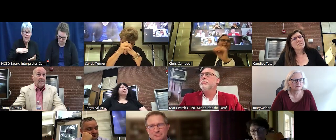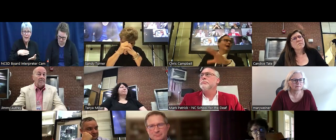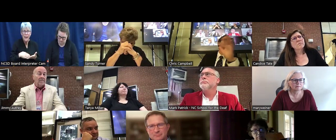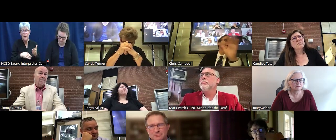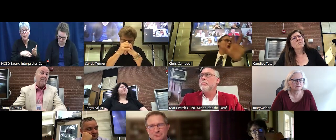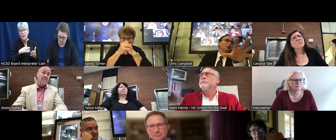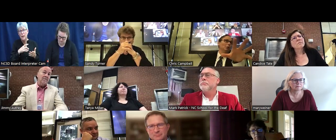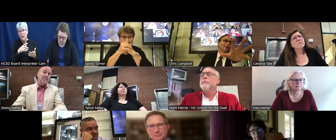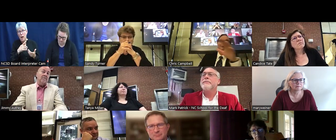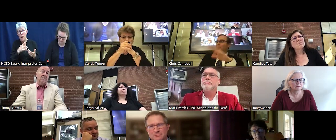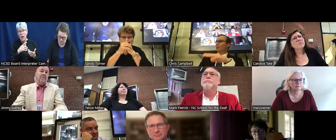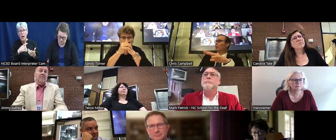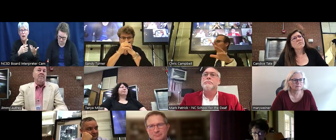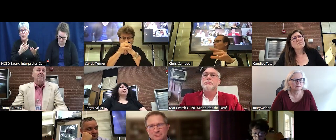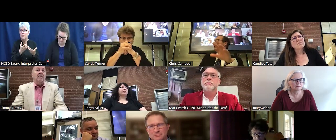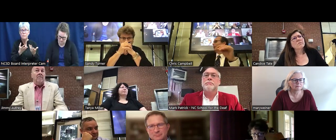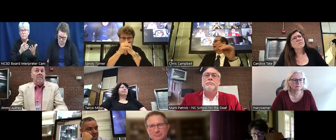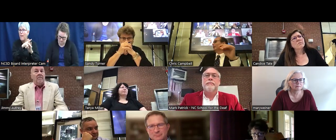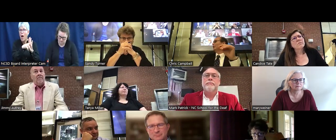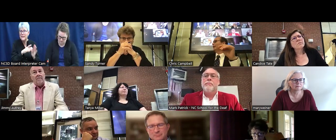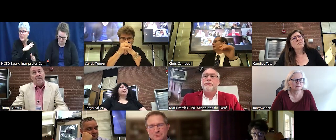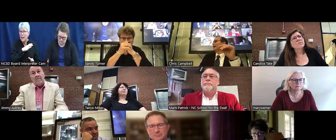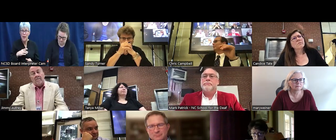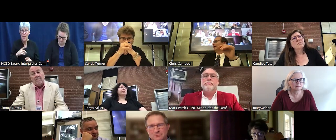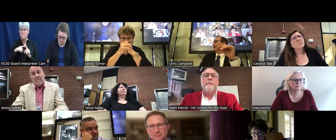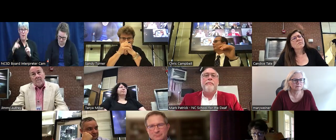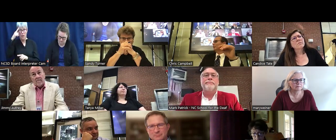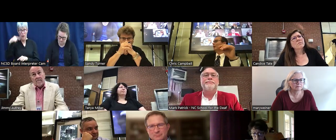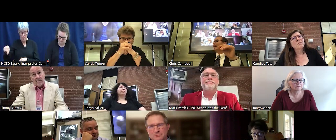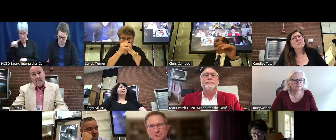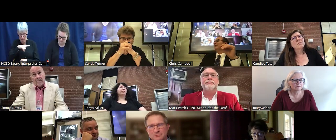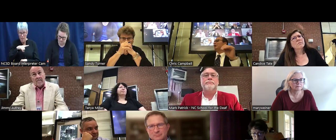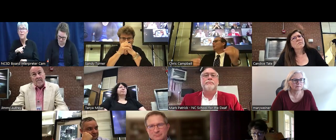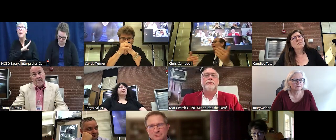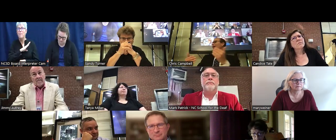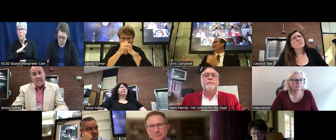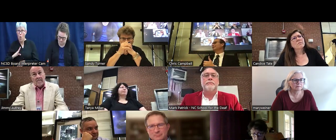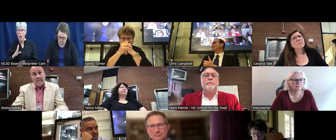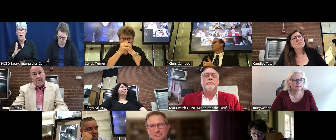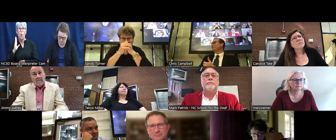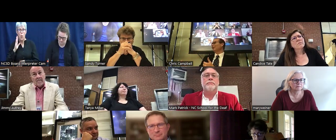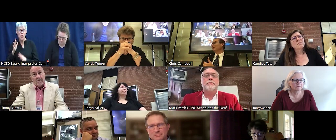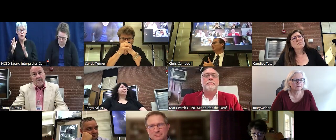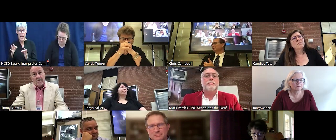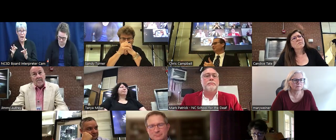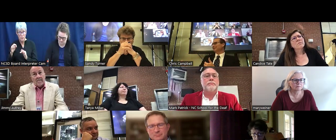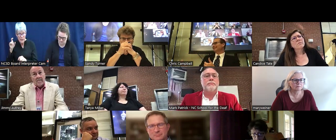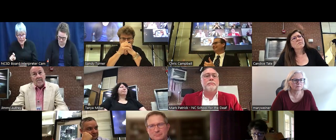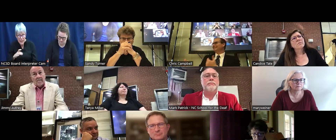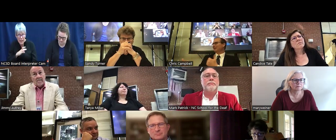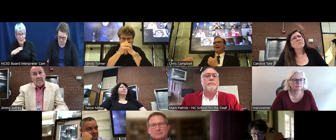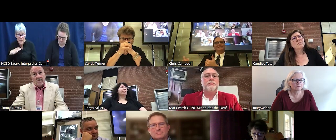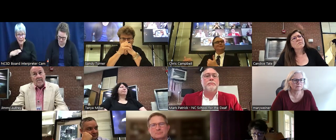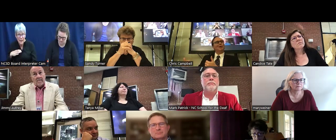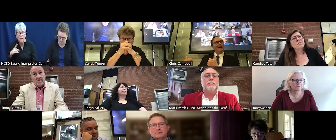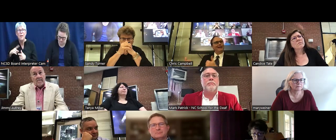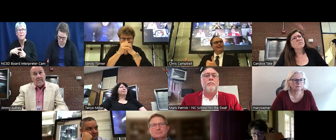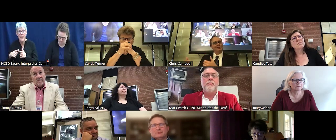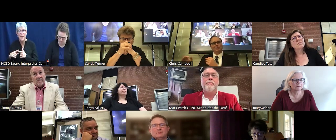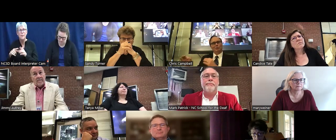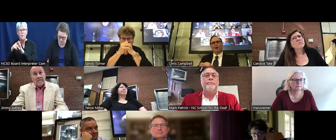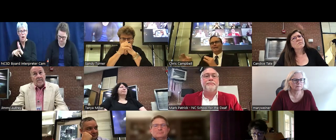It's up to you as a board as to whether or not you think that would be helpful, and then your policy will follow suit. So that's